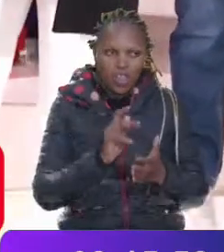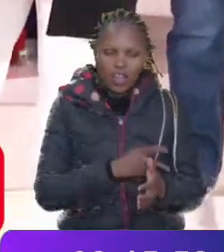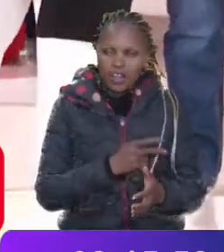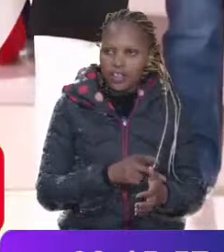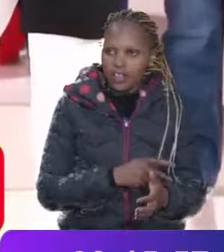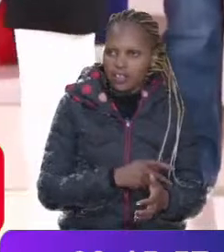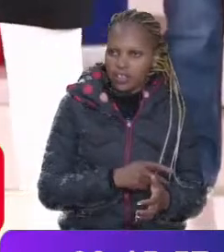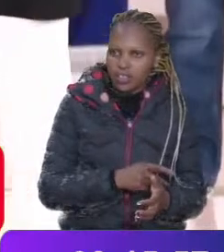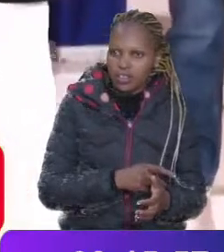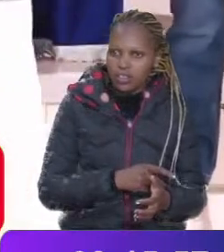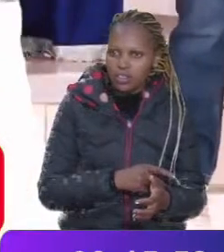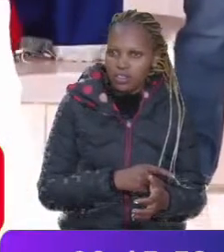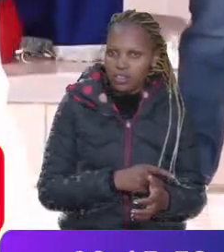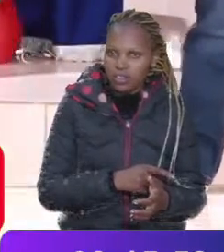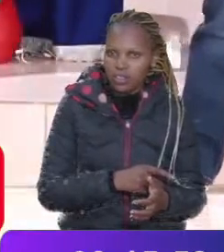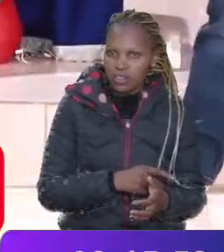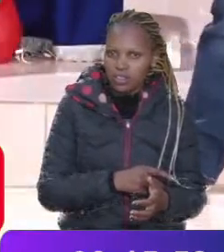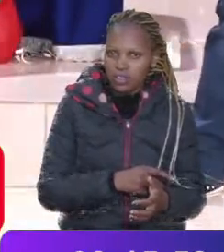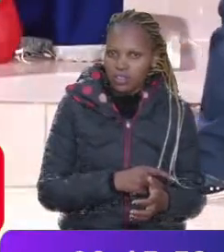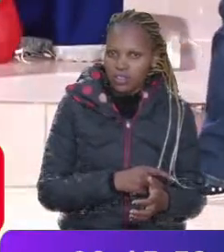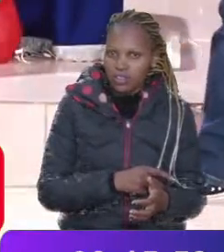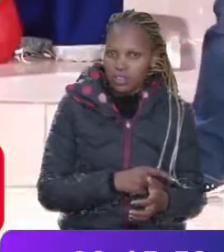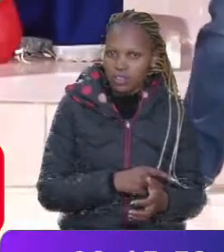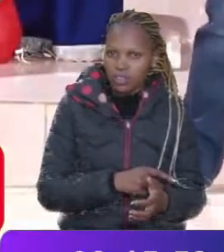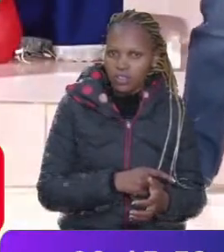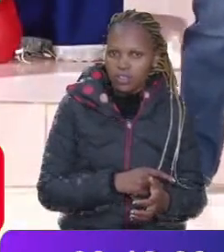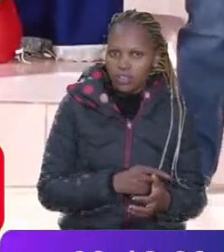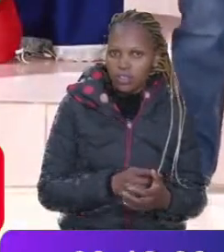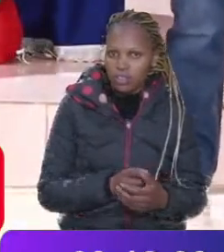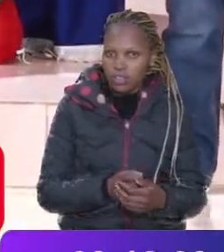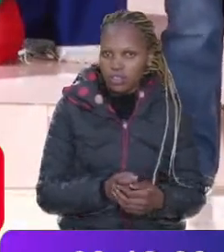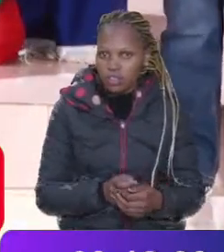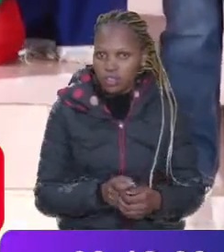Lakini sisi tunamjua huyo mchungaji.